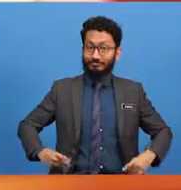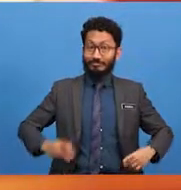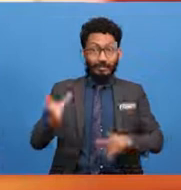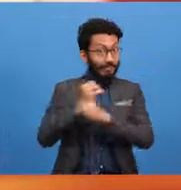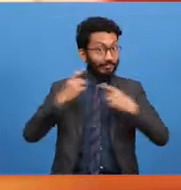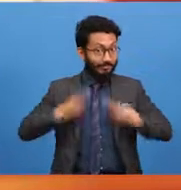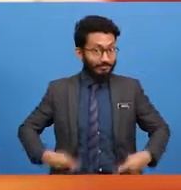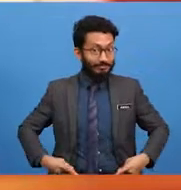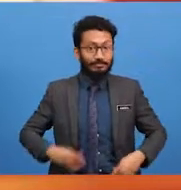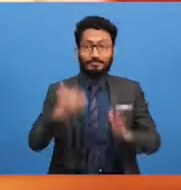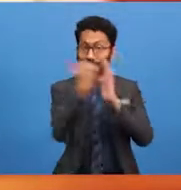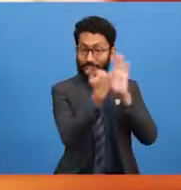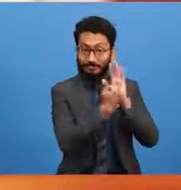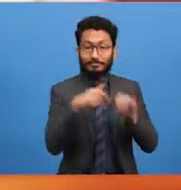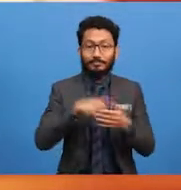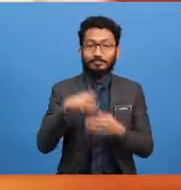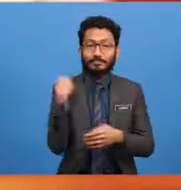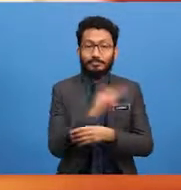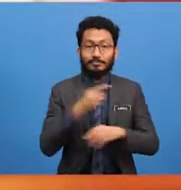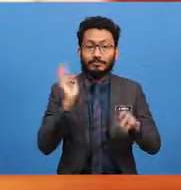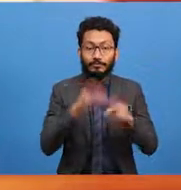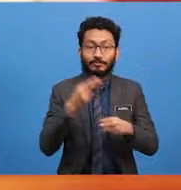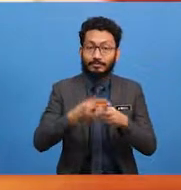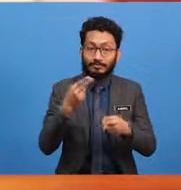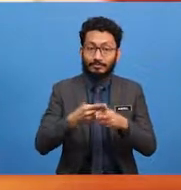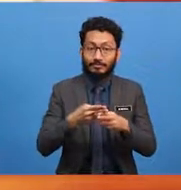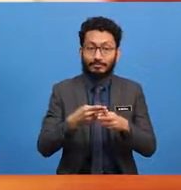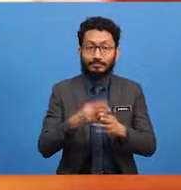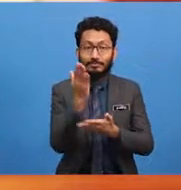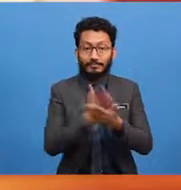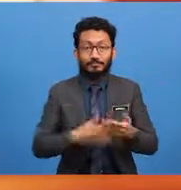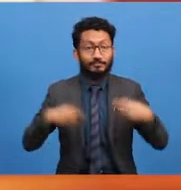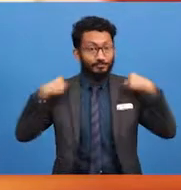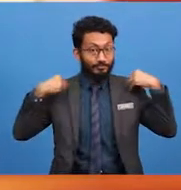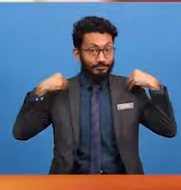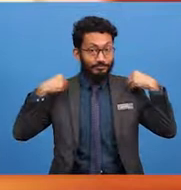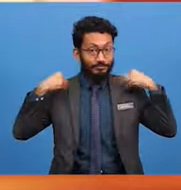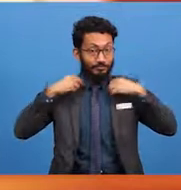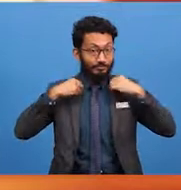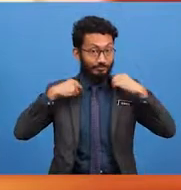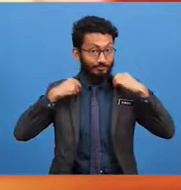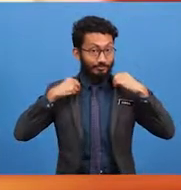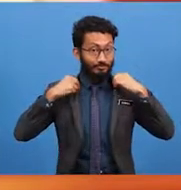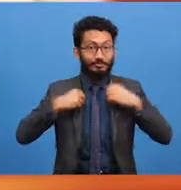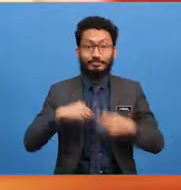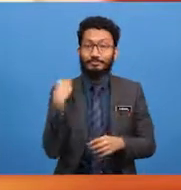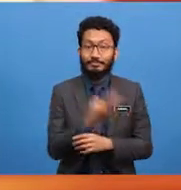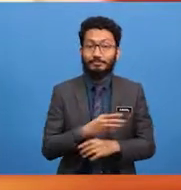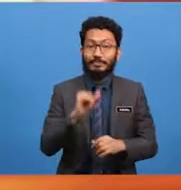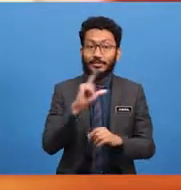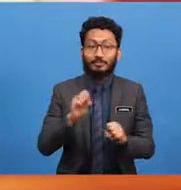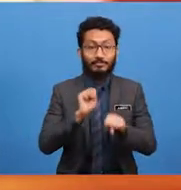this lesson, we are going to name some clothes. We also going